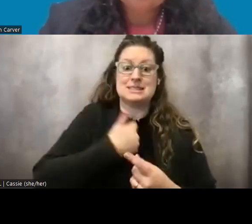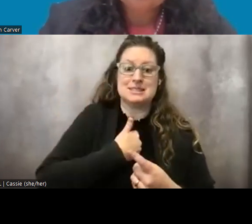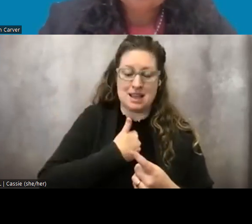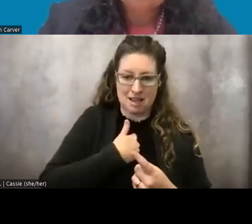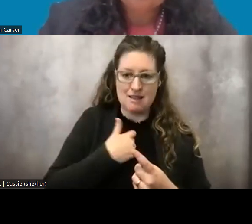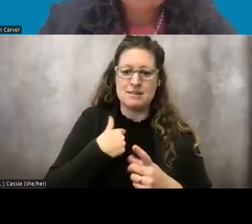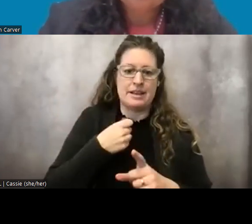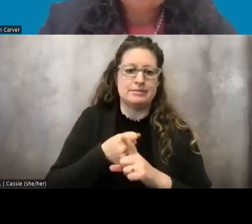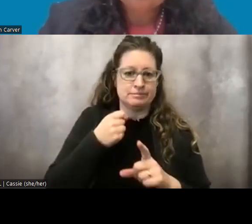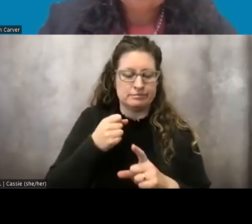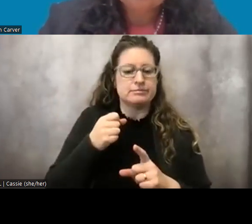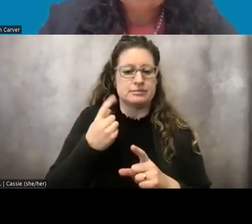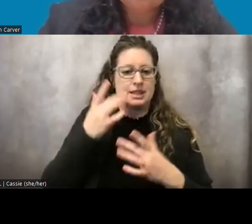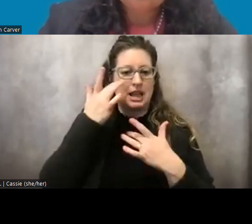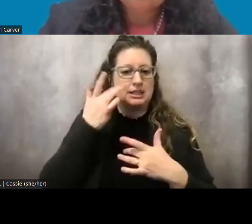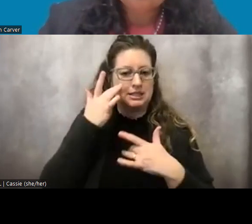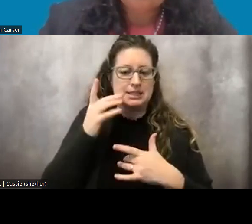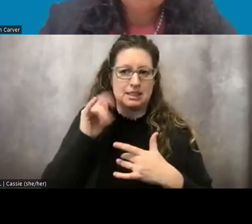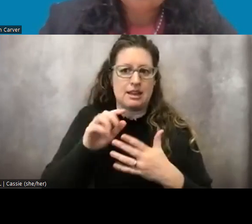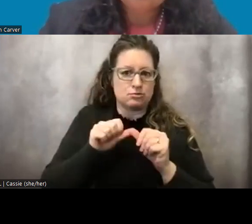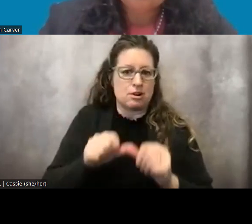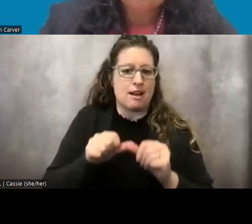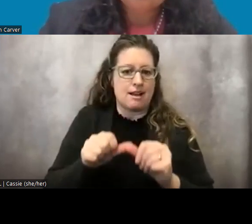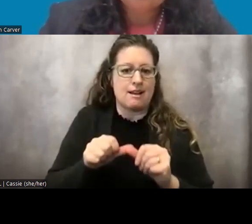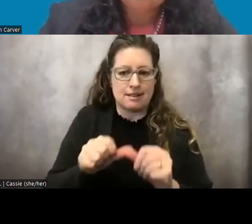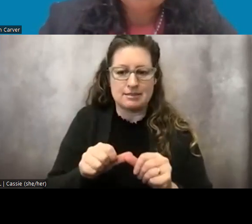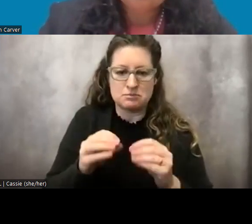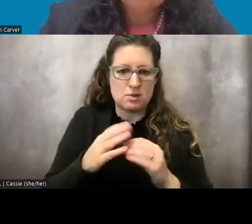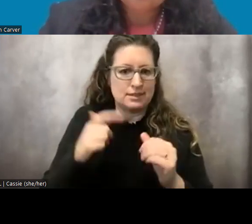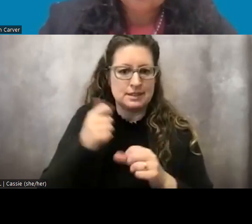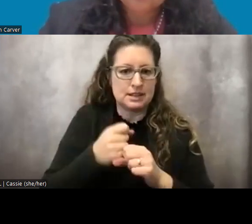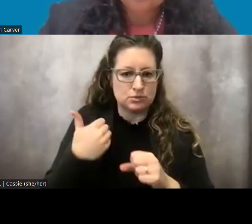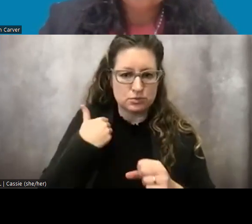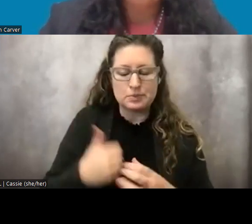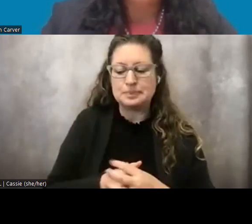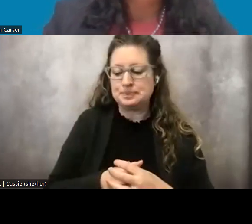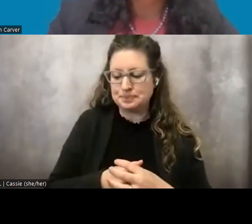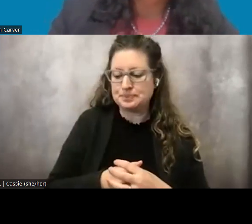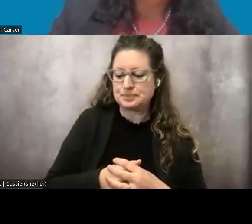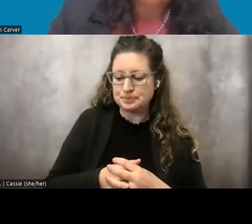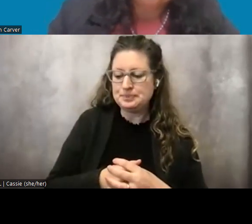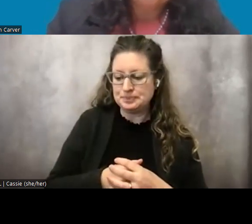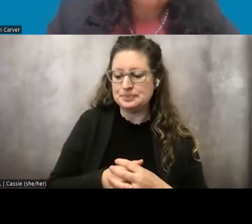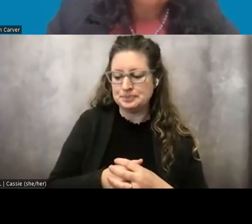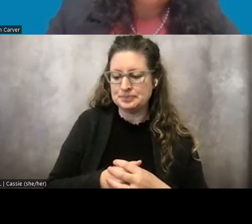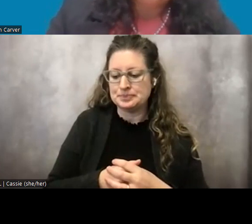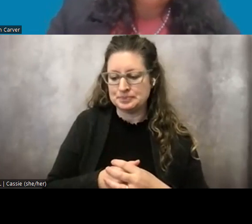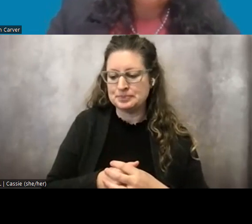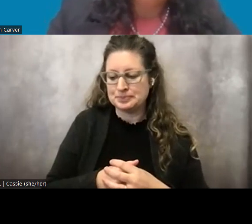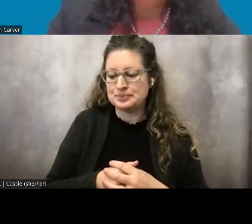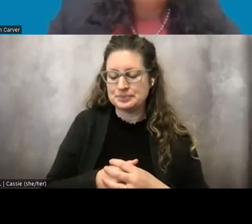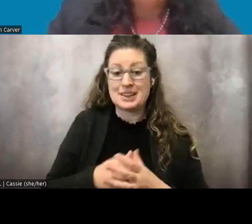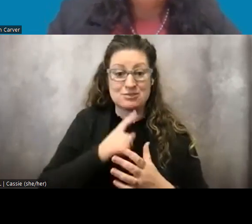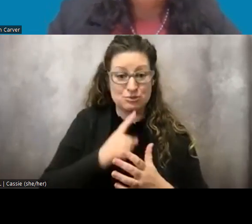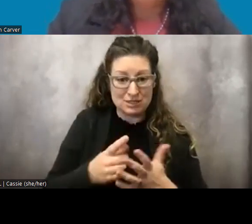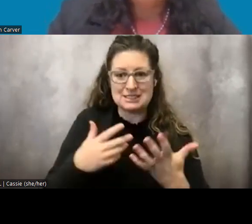ago. And so prior to the pandemic, I actually was just in the launch mode for this study of